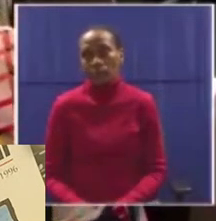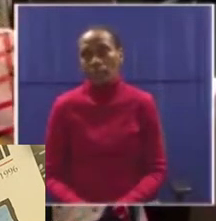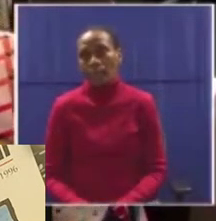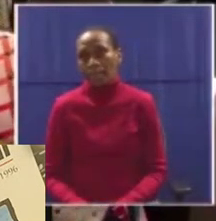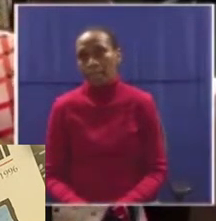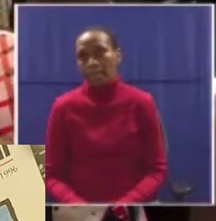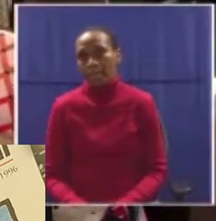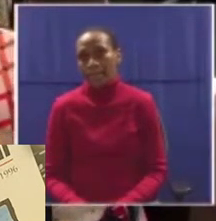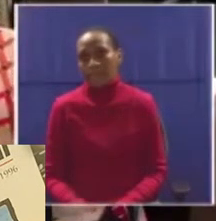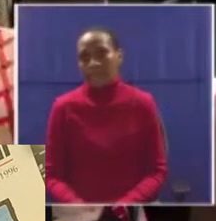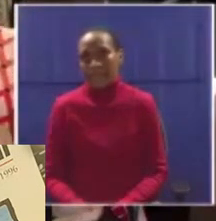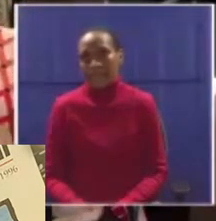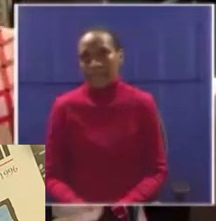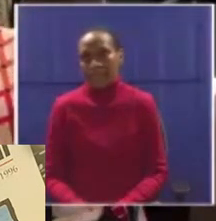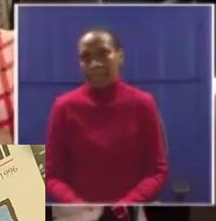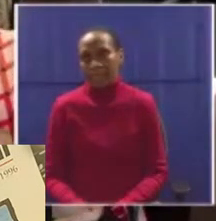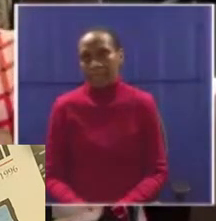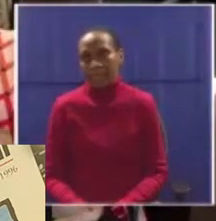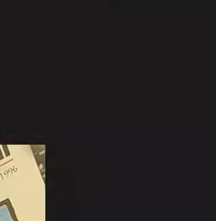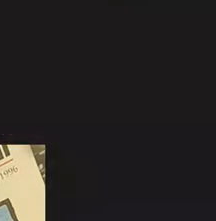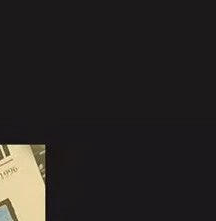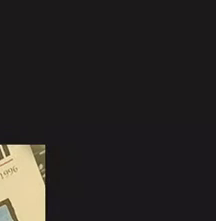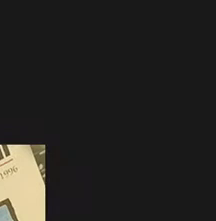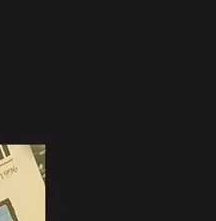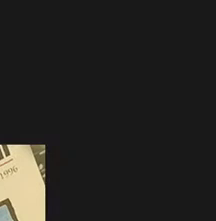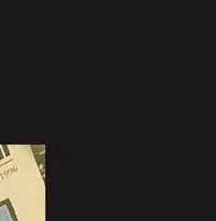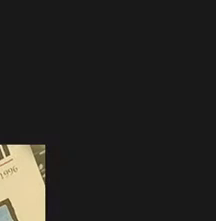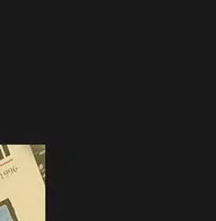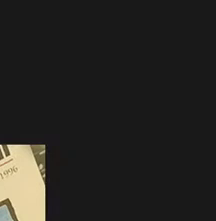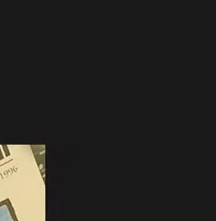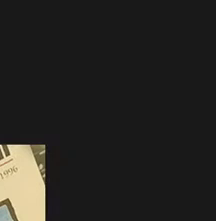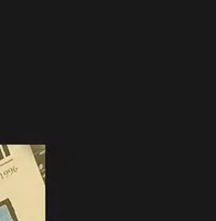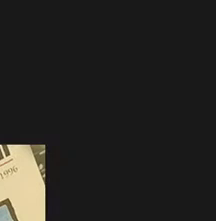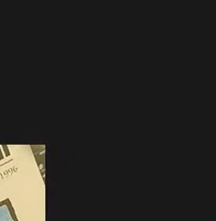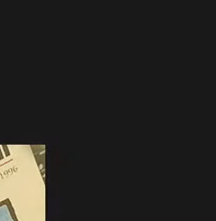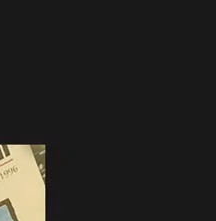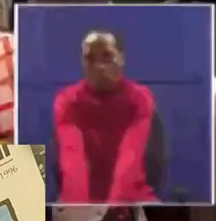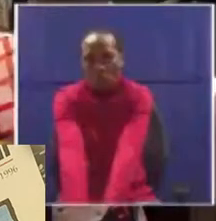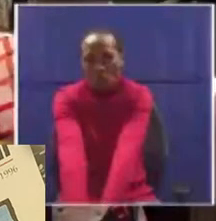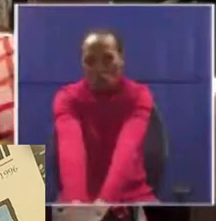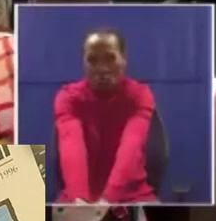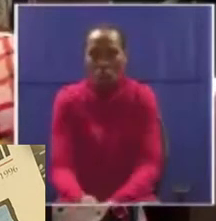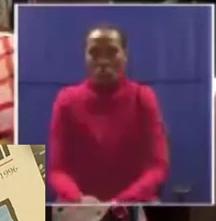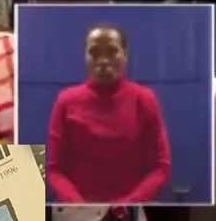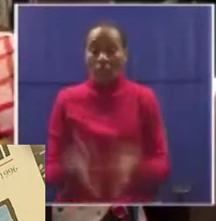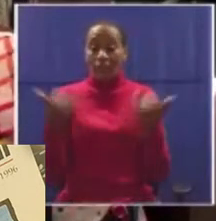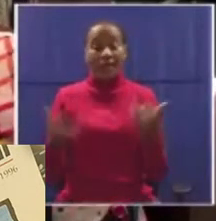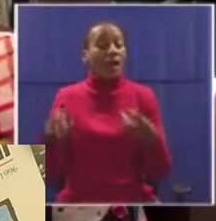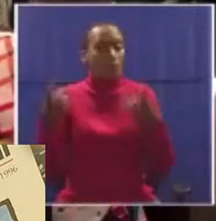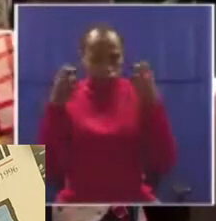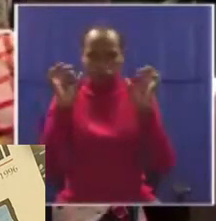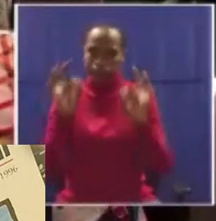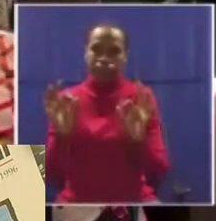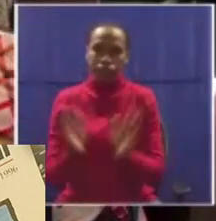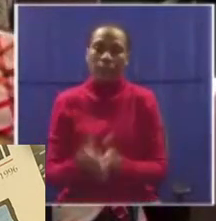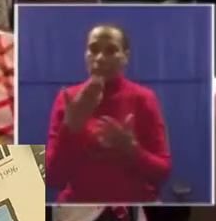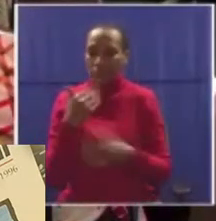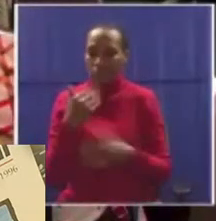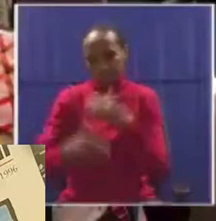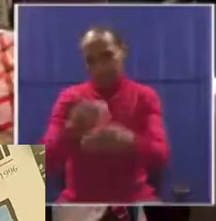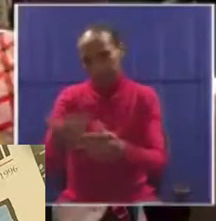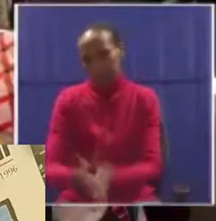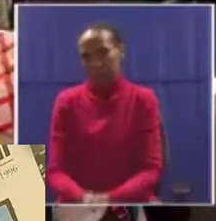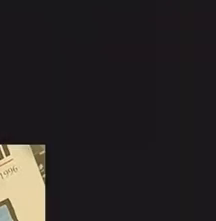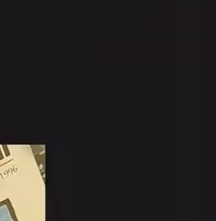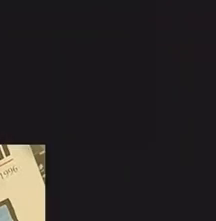honorable honorable house check can you hear me yeah now we can hear you please proceed thank